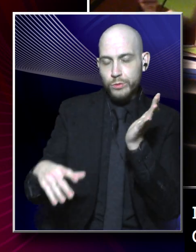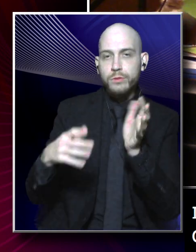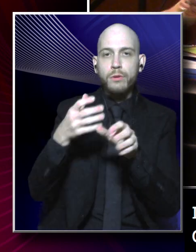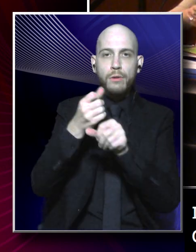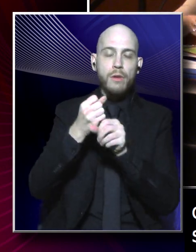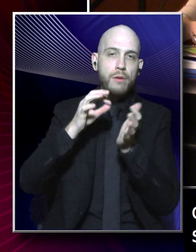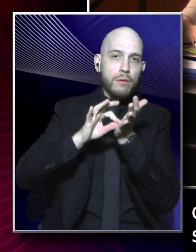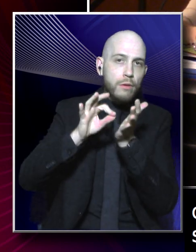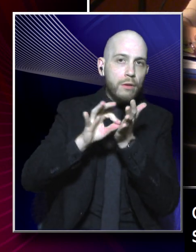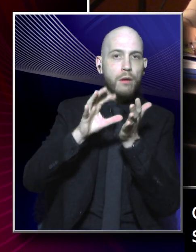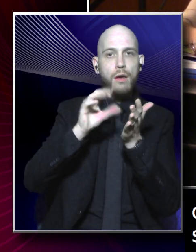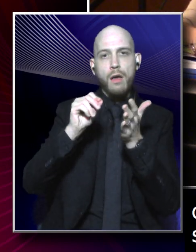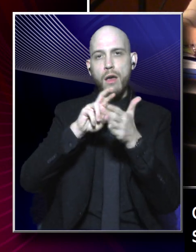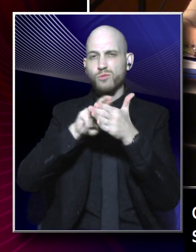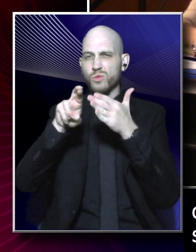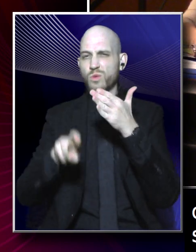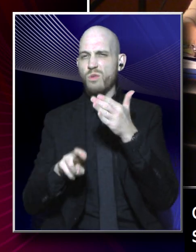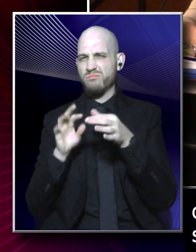that test.